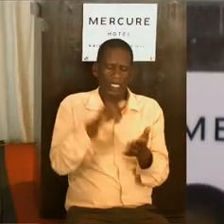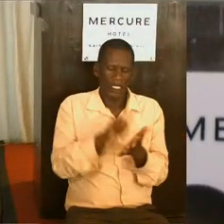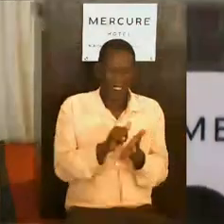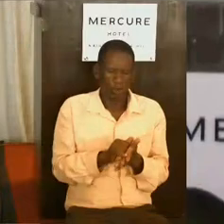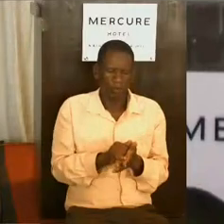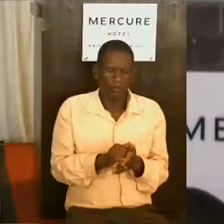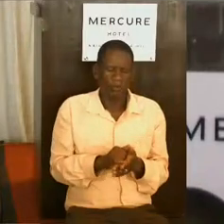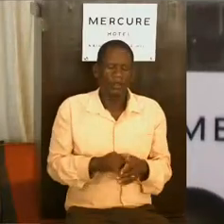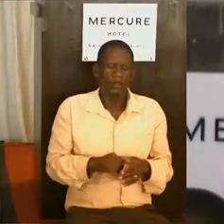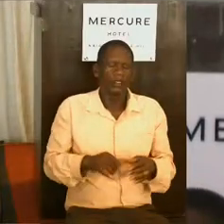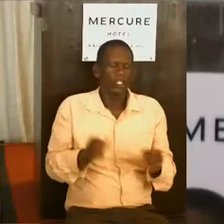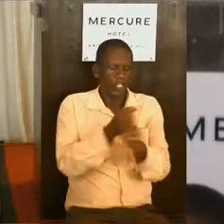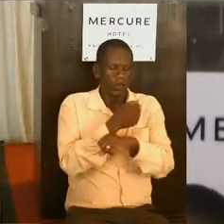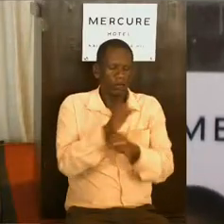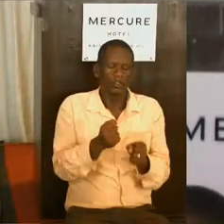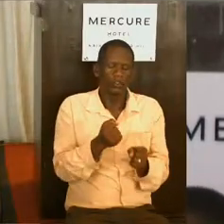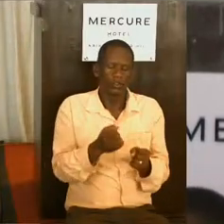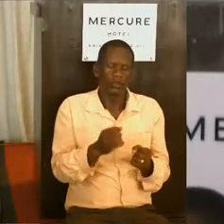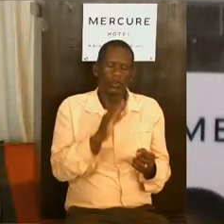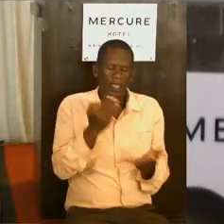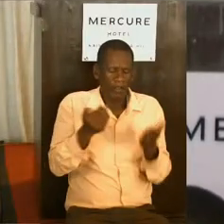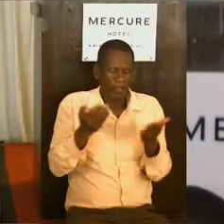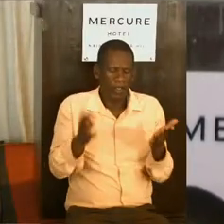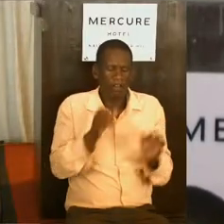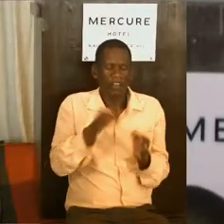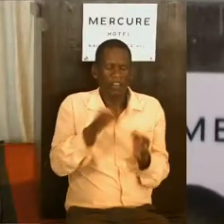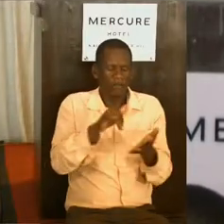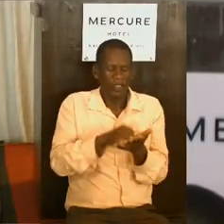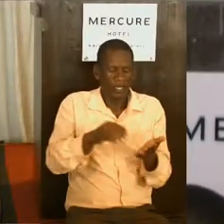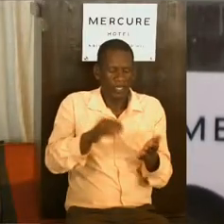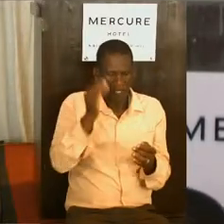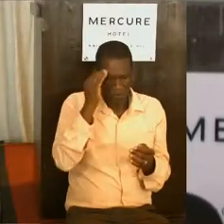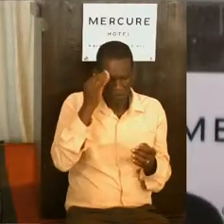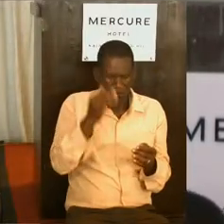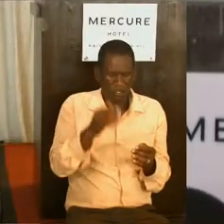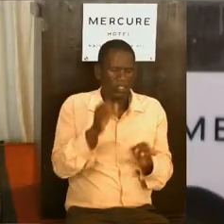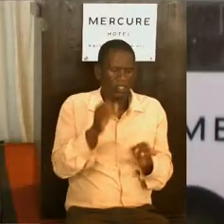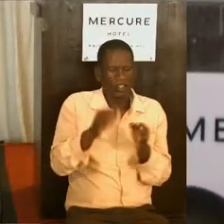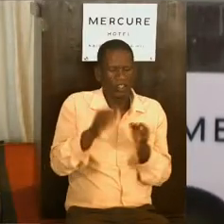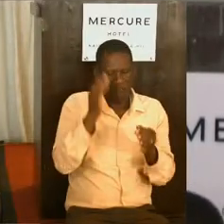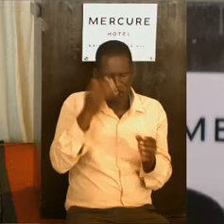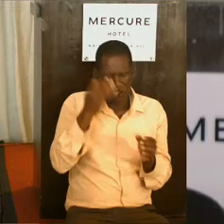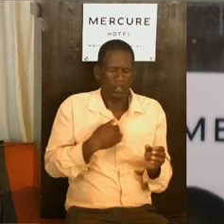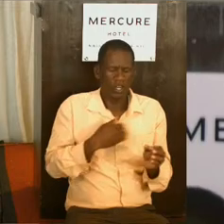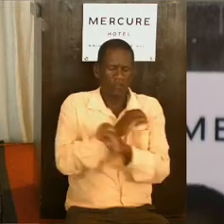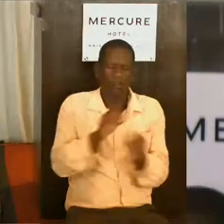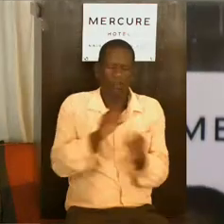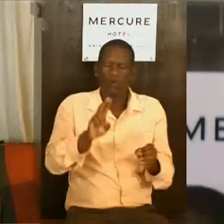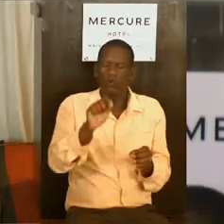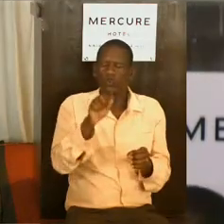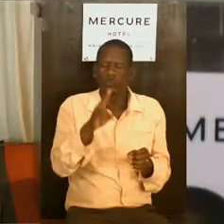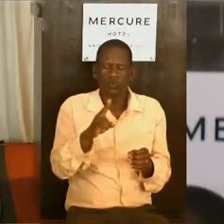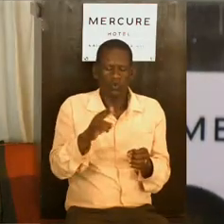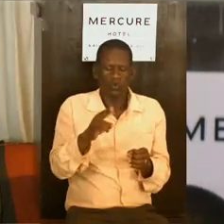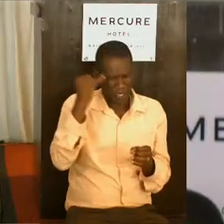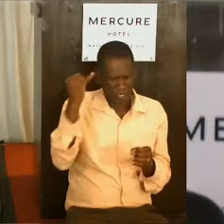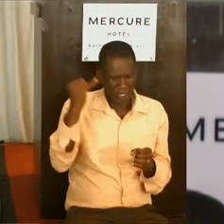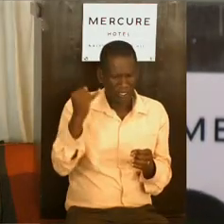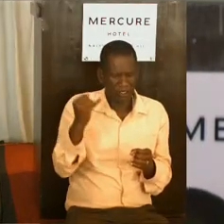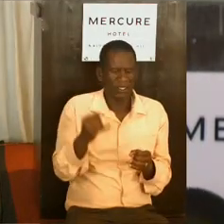it cannot be anything if that education has got no Auto ideals